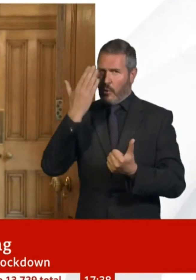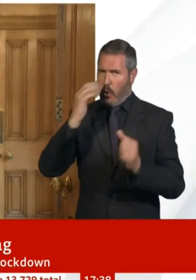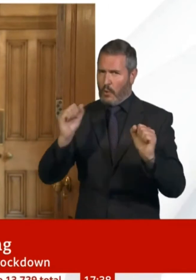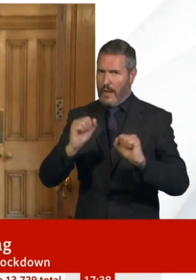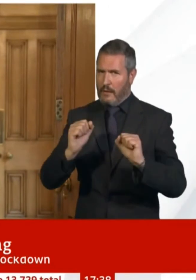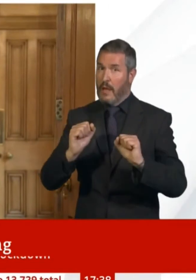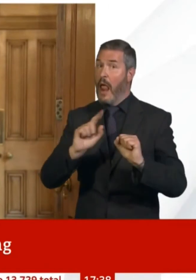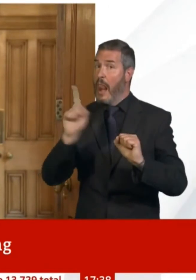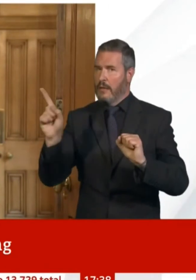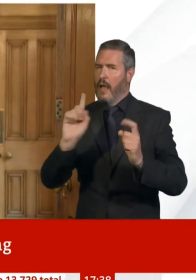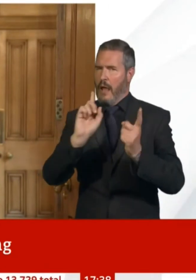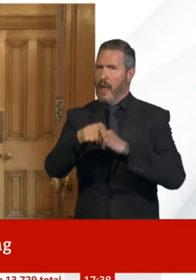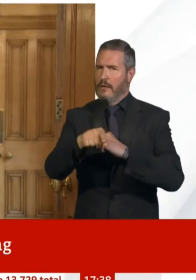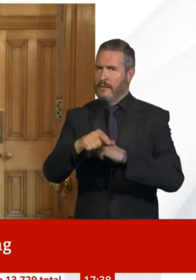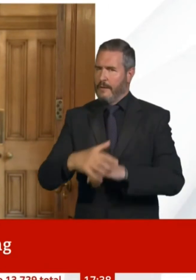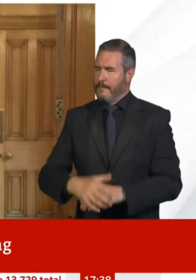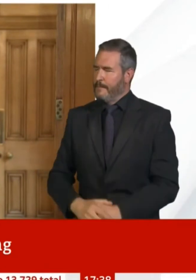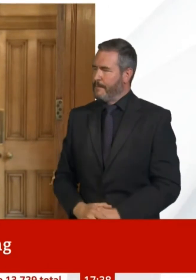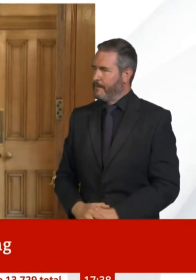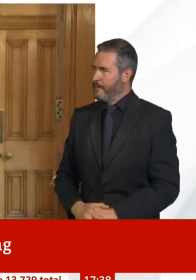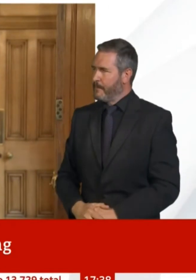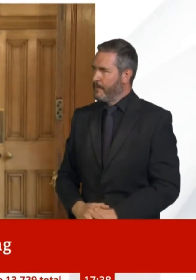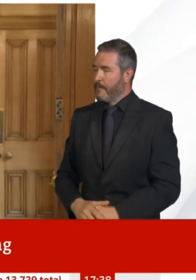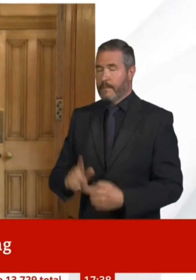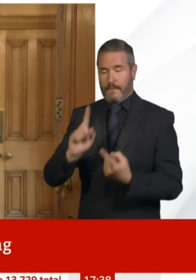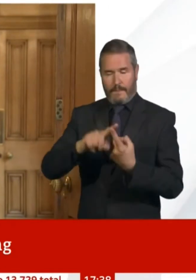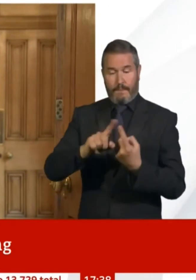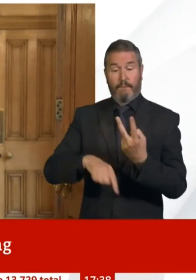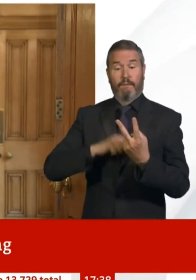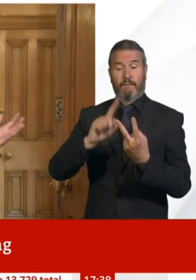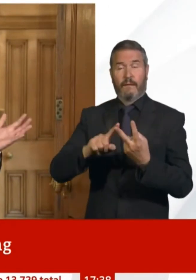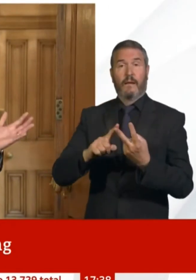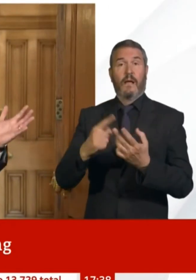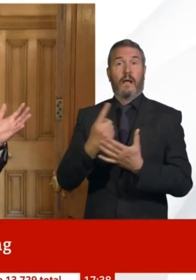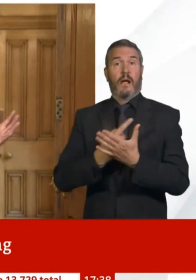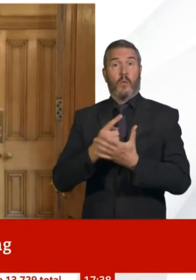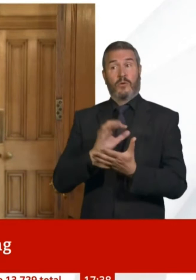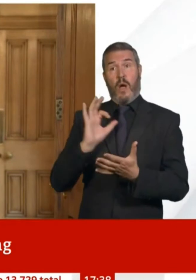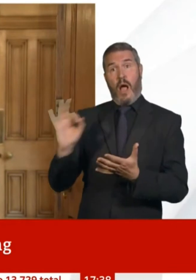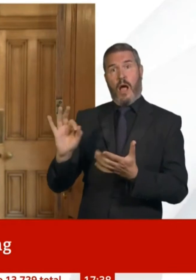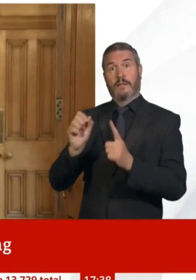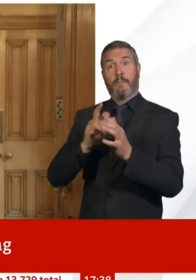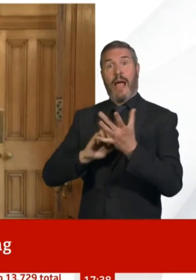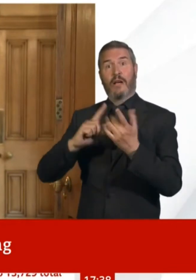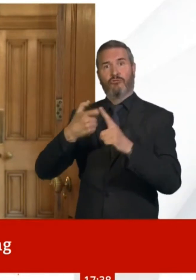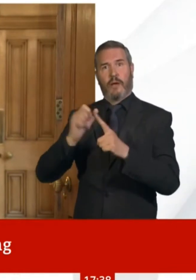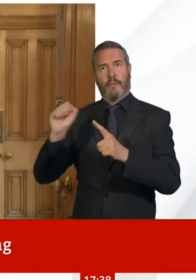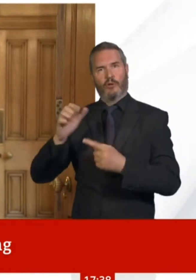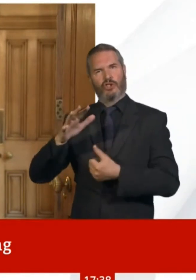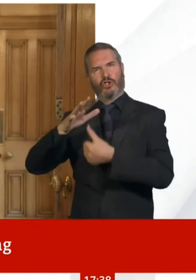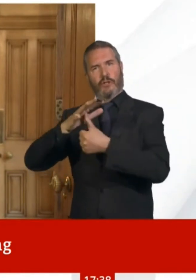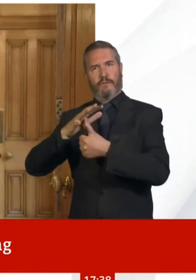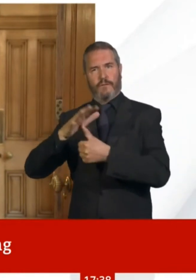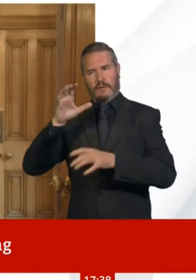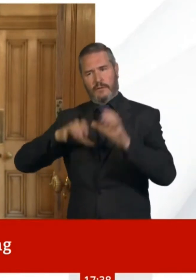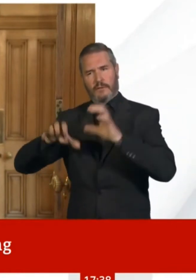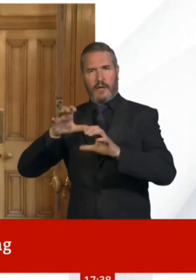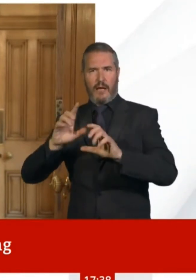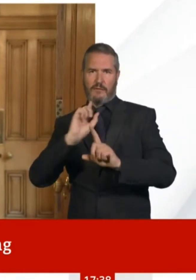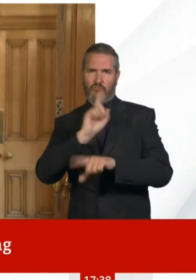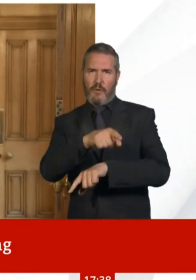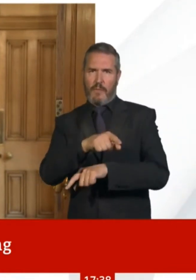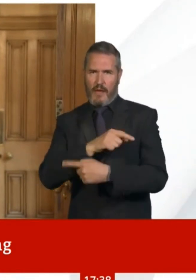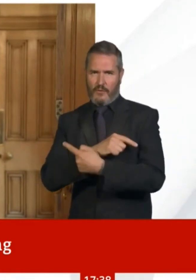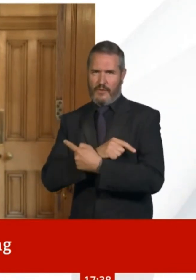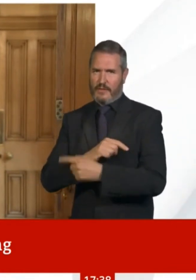on that. And in relation to your question about Neil, I mean, I'll ask Patrick to comment on it, but we've been very